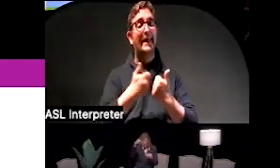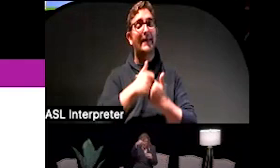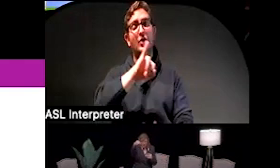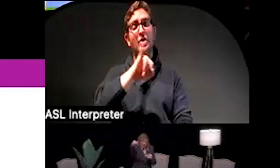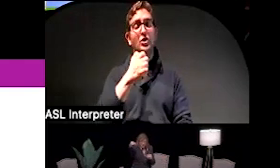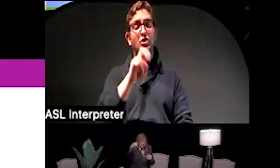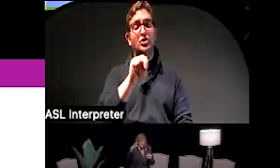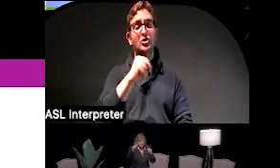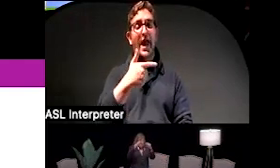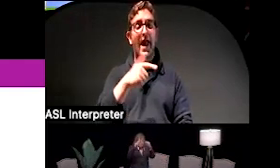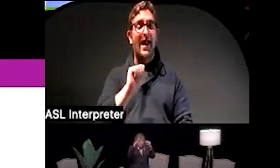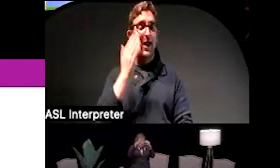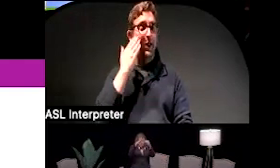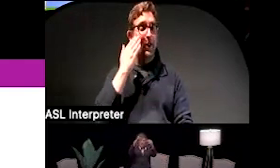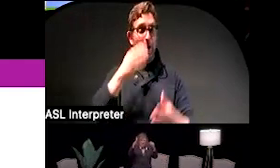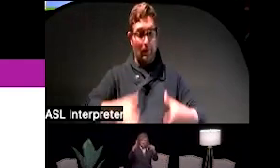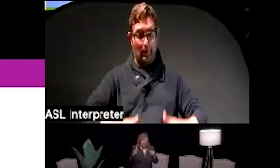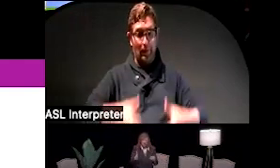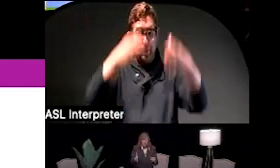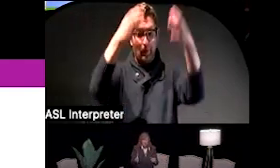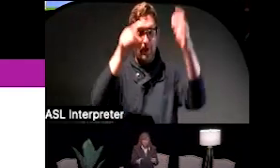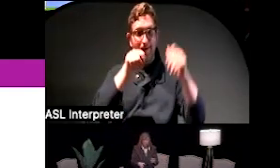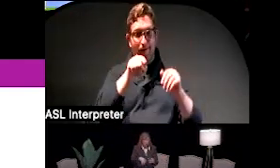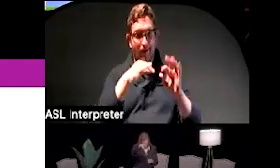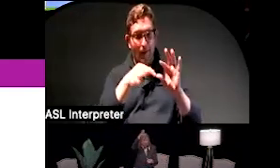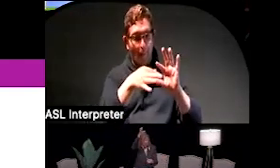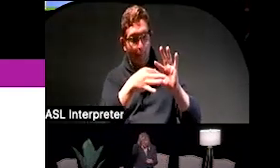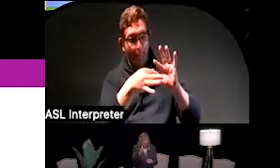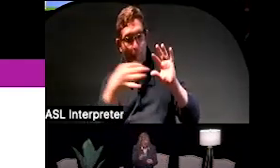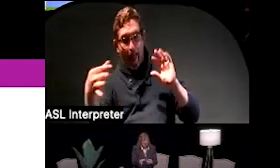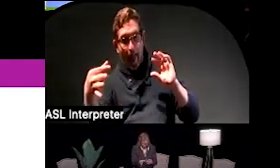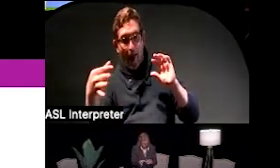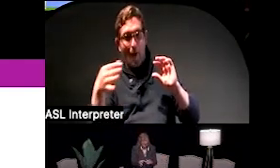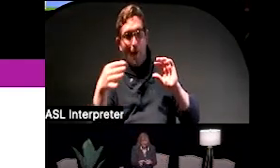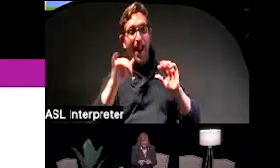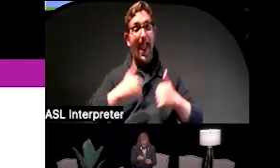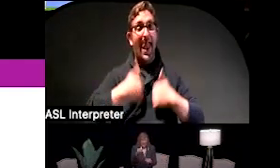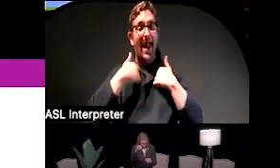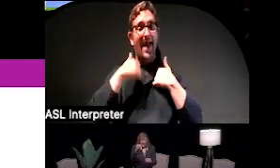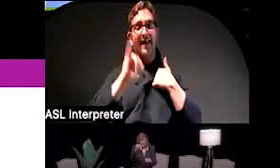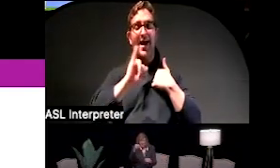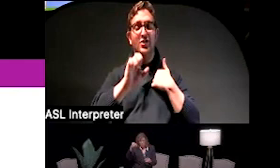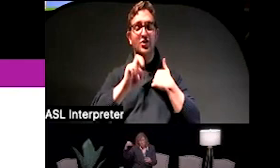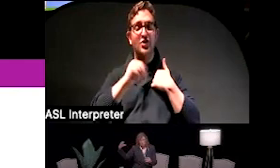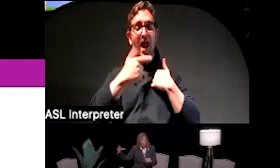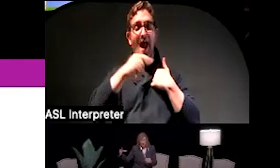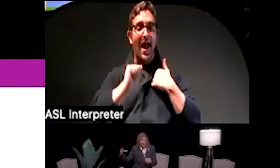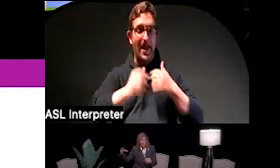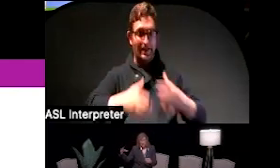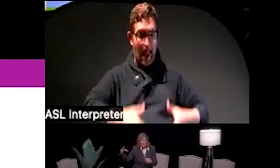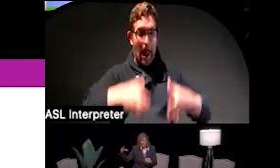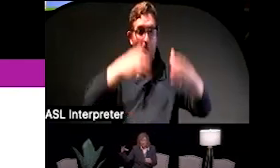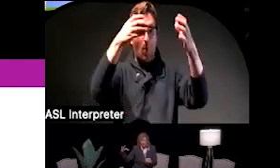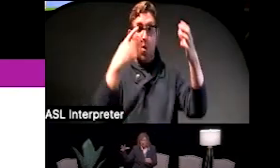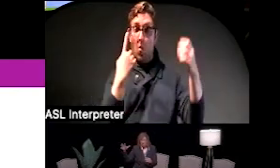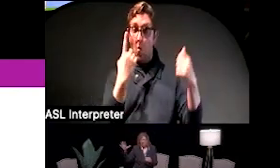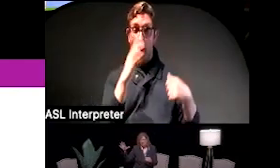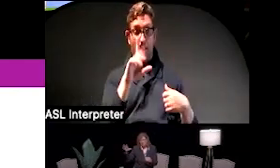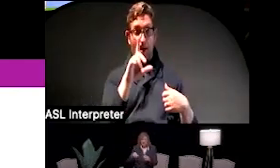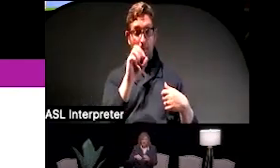block. So their lives were like a Jenga tower. And one block comes